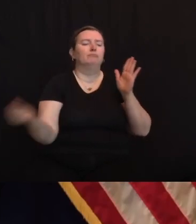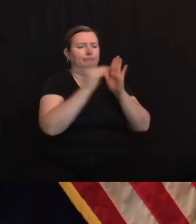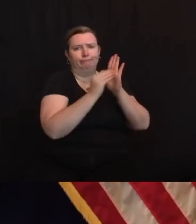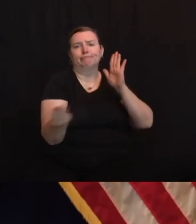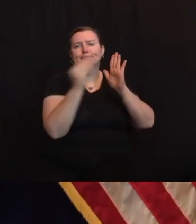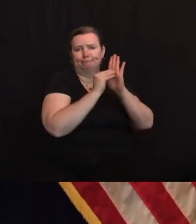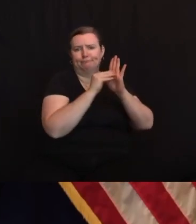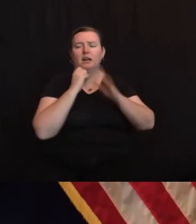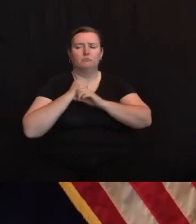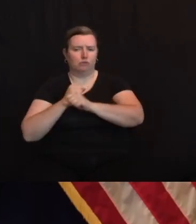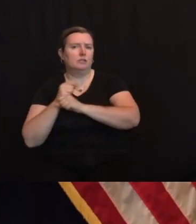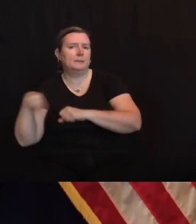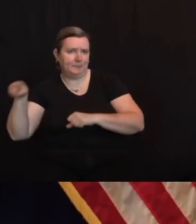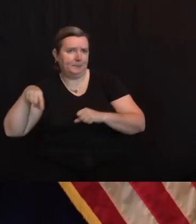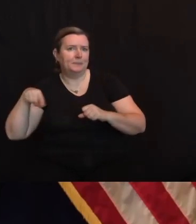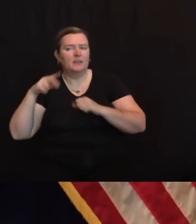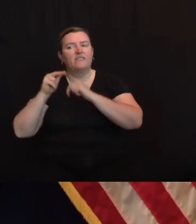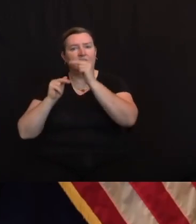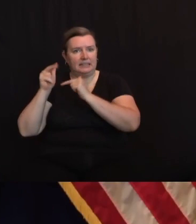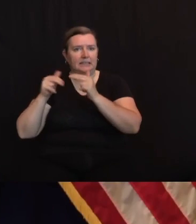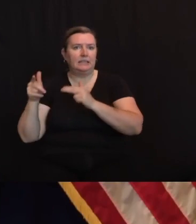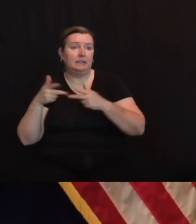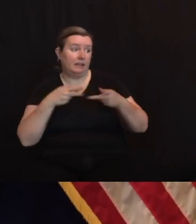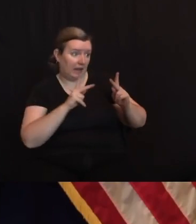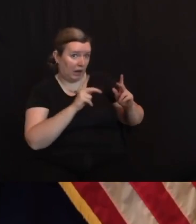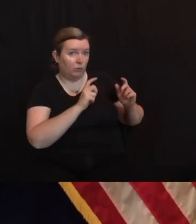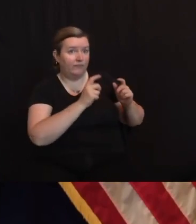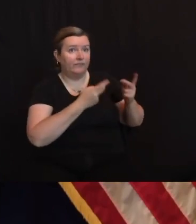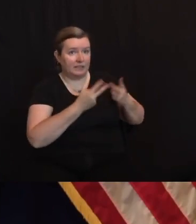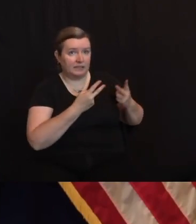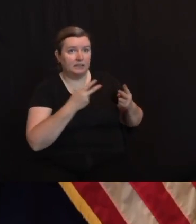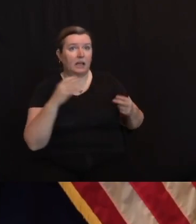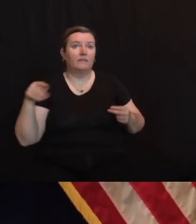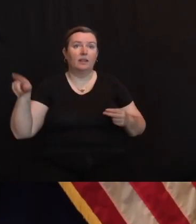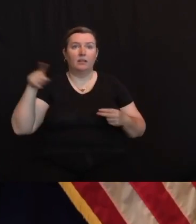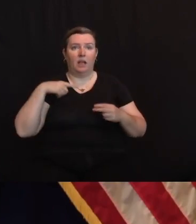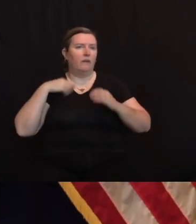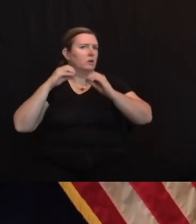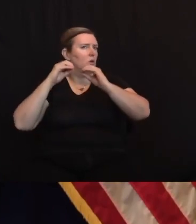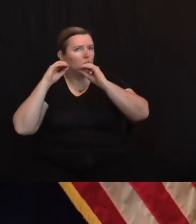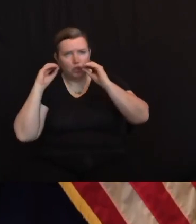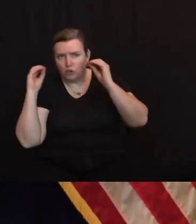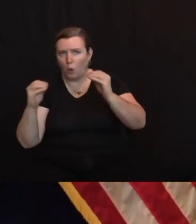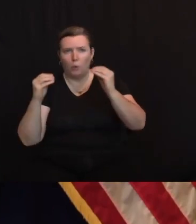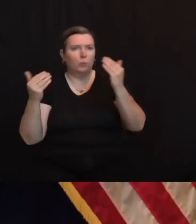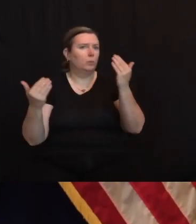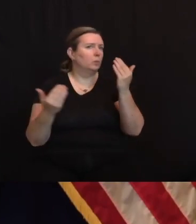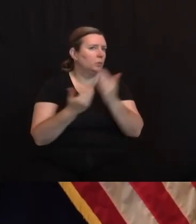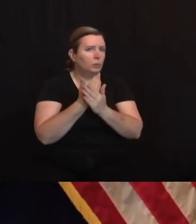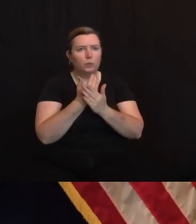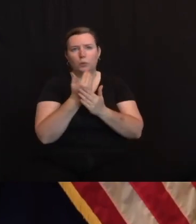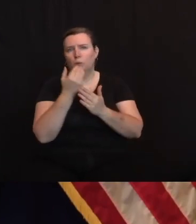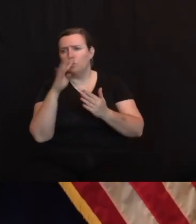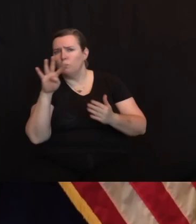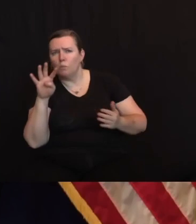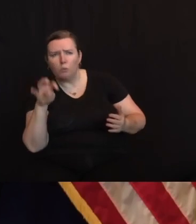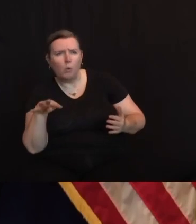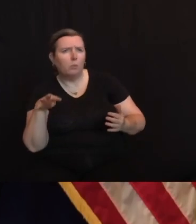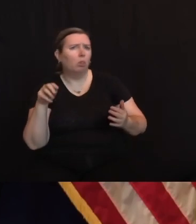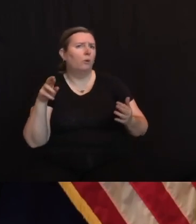can only allow these visits if there has been no new probable or confirmed coronavirus